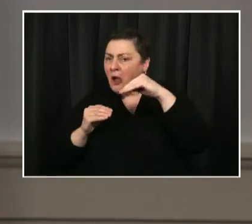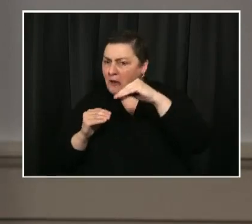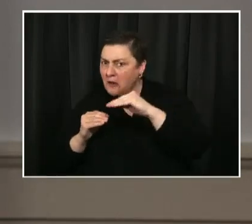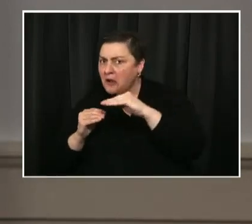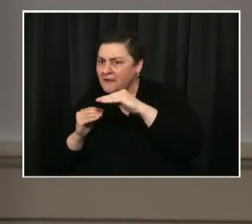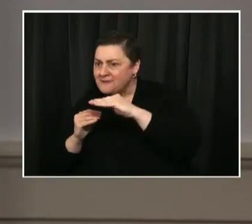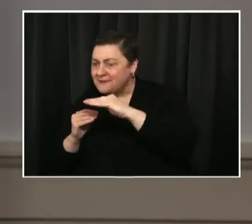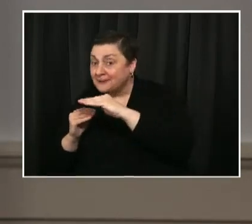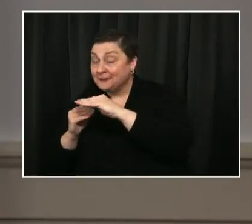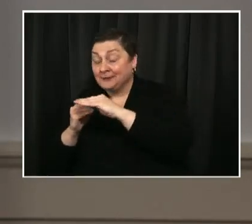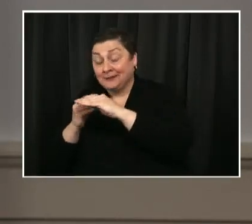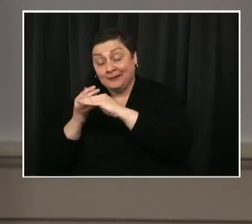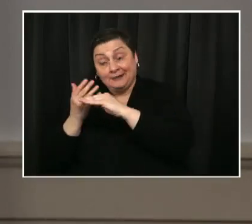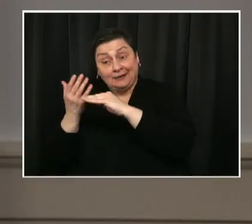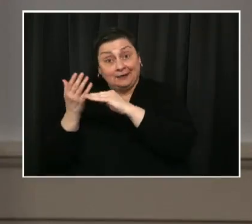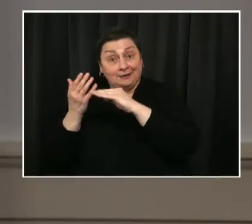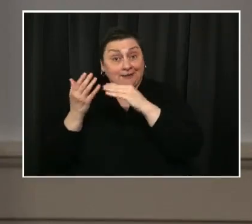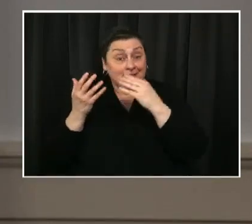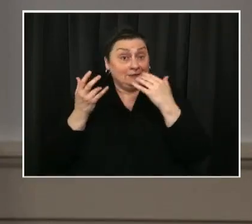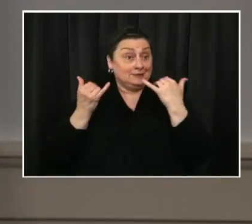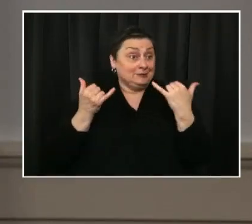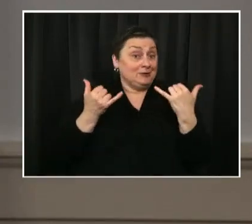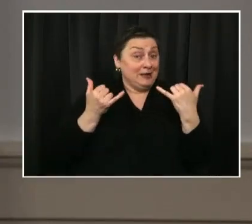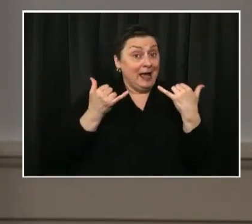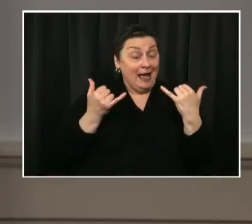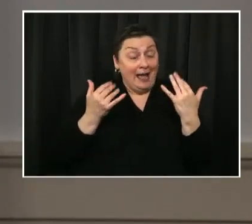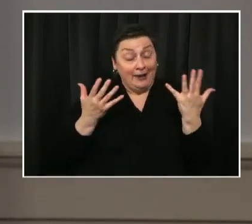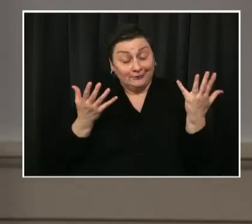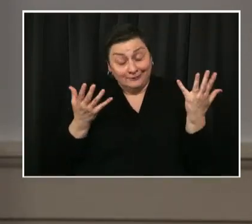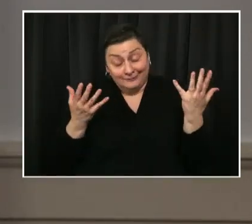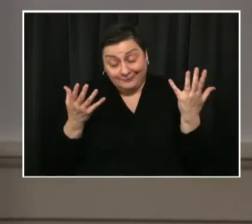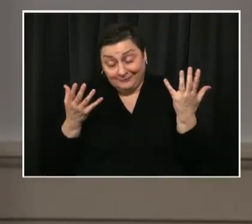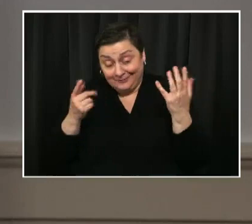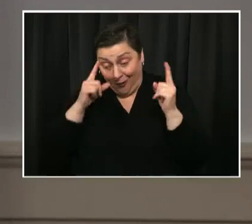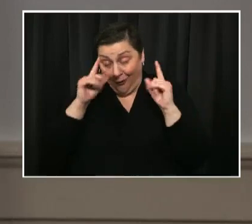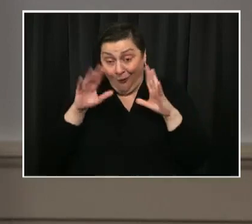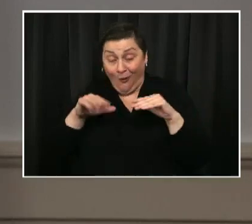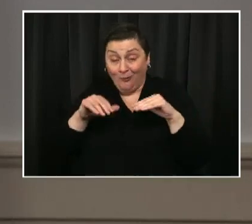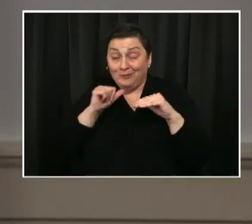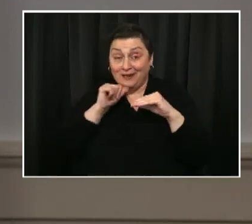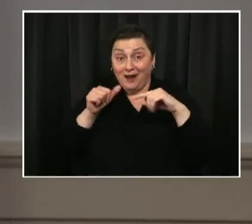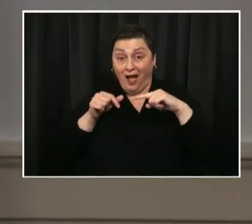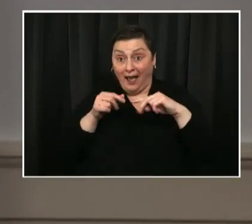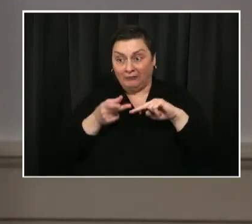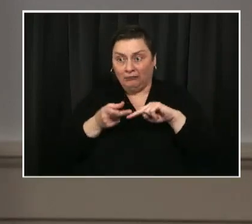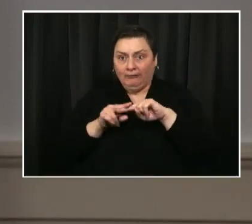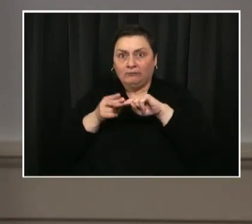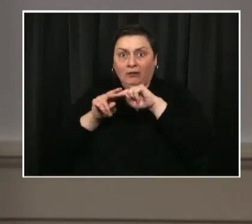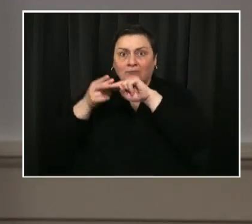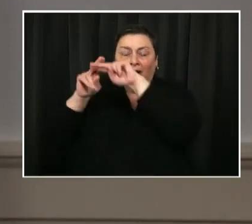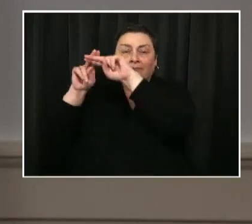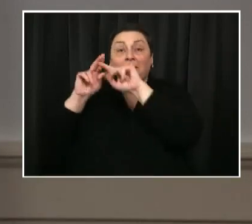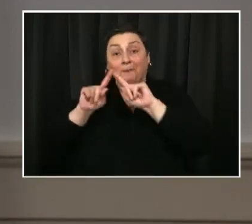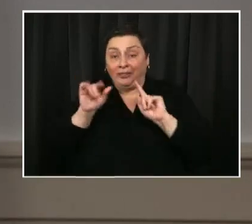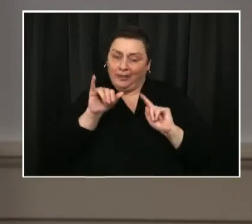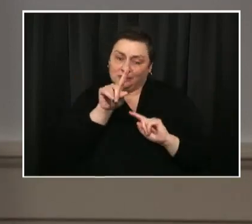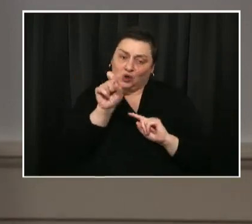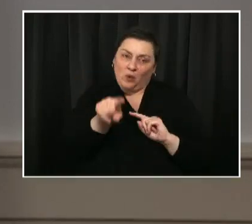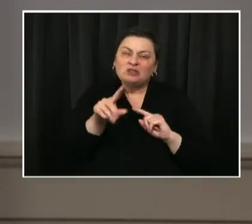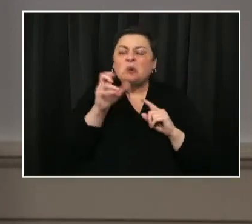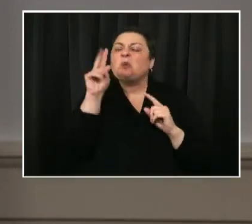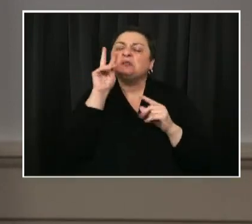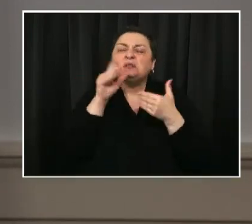And for now, I'm just hoping we're just seeing some jumping around at this plateau point, but that will become much more clear, I think, with about another week of